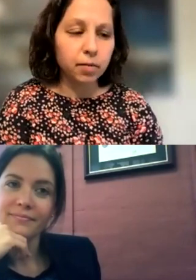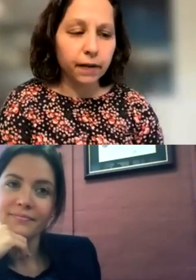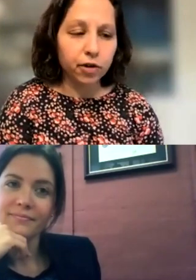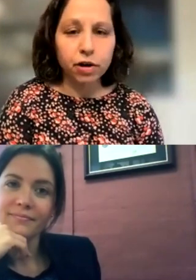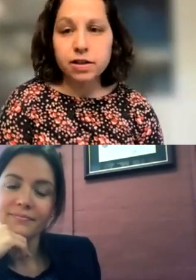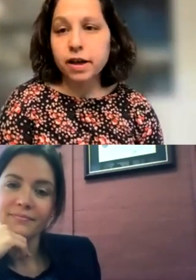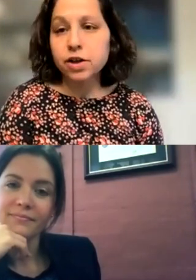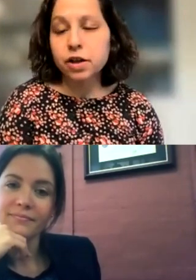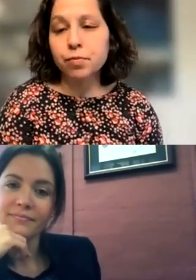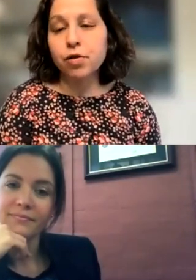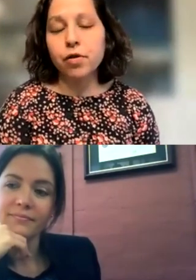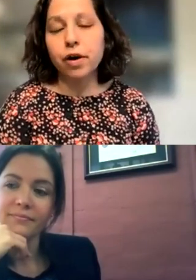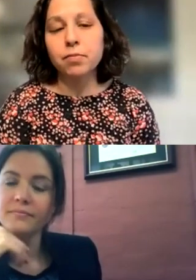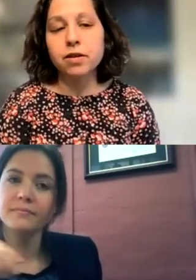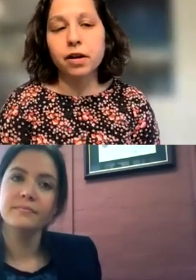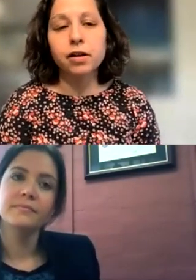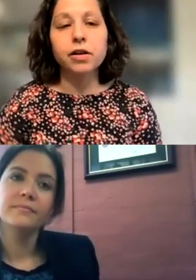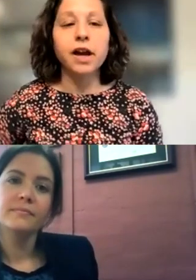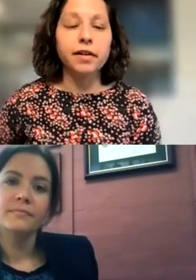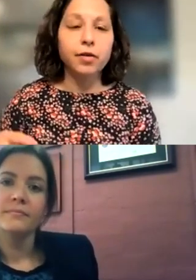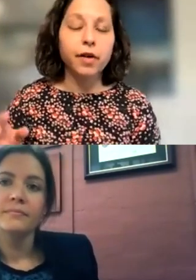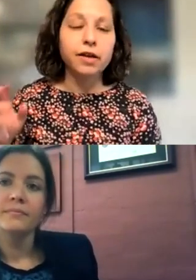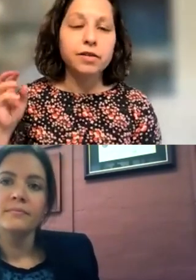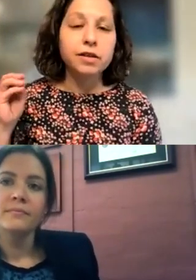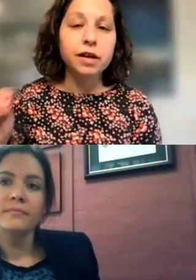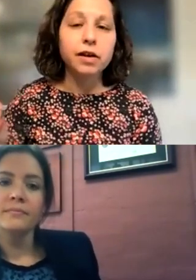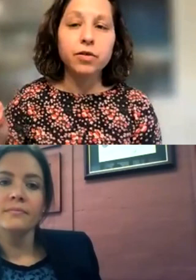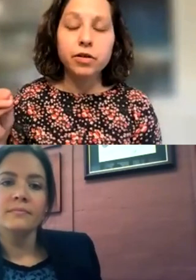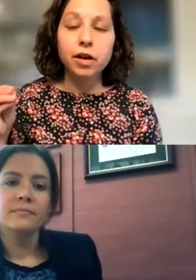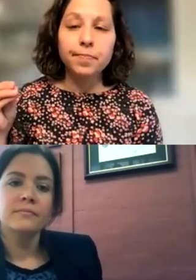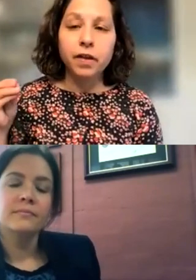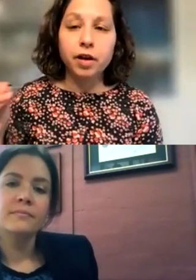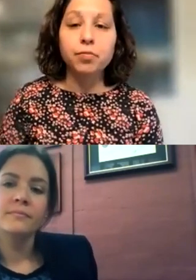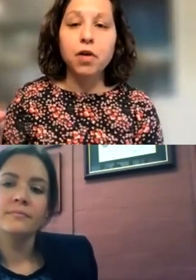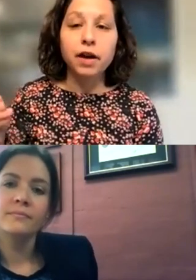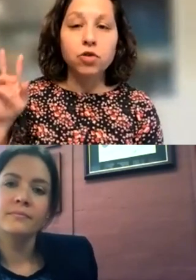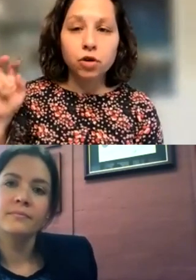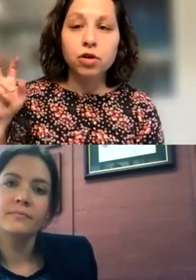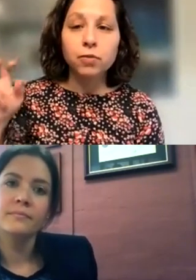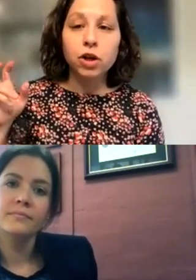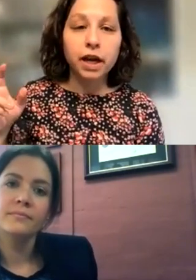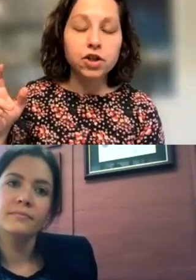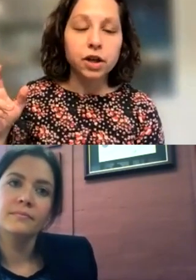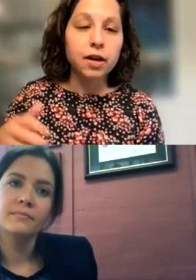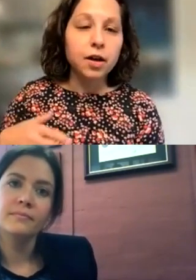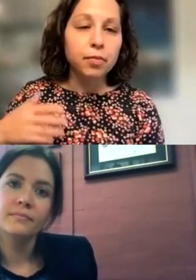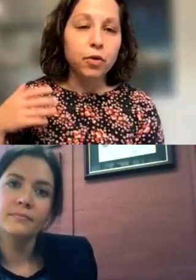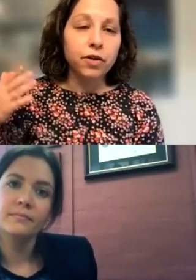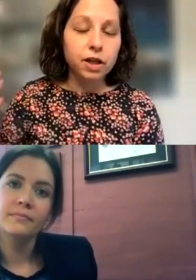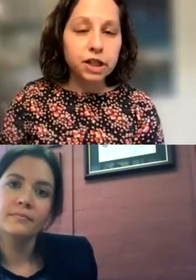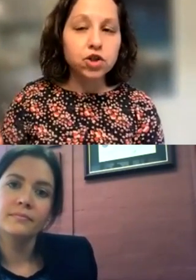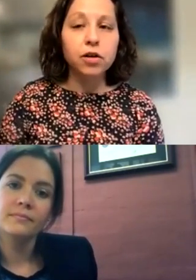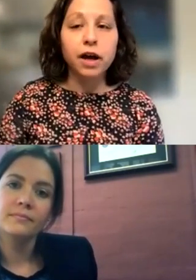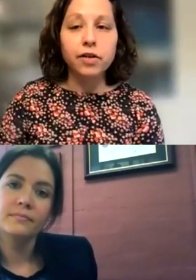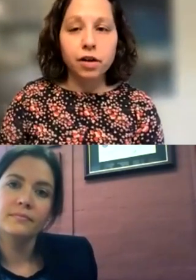appreciate about this presentation and the program is that it clearly identifies the skills that comprise good communication, both as